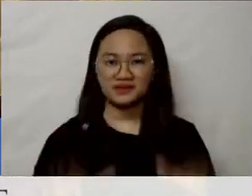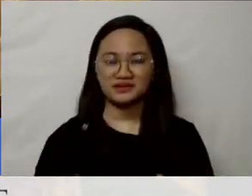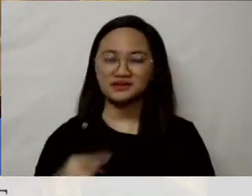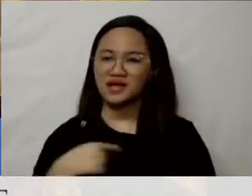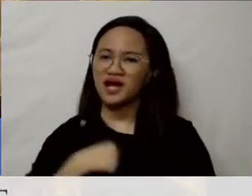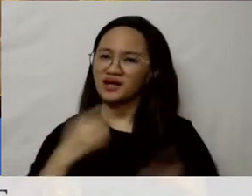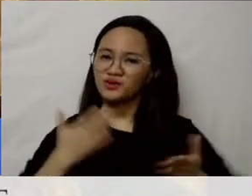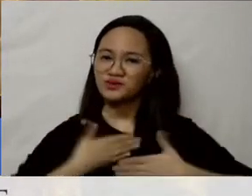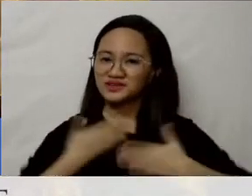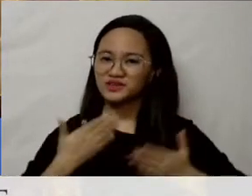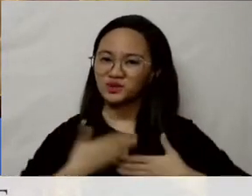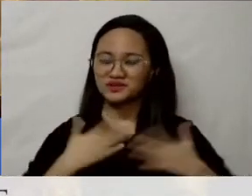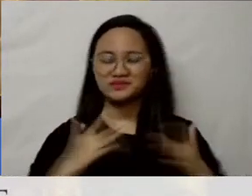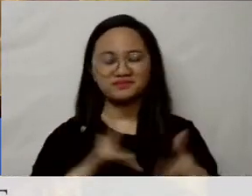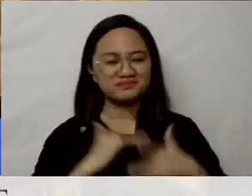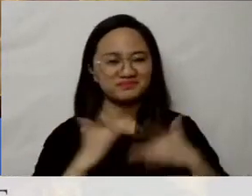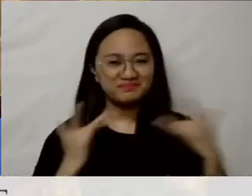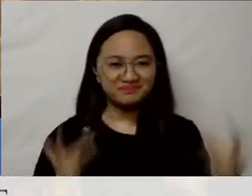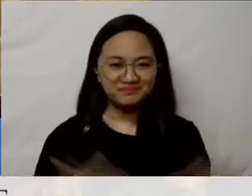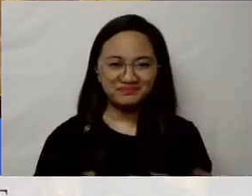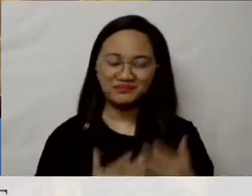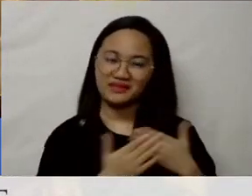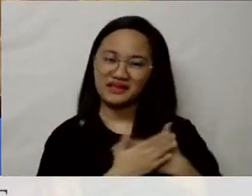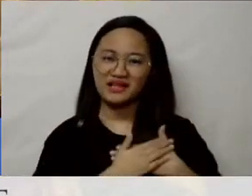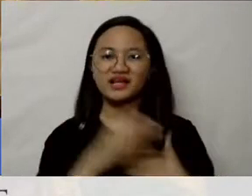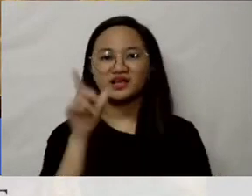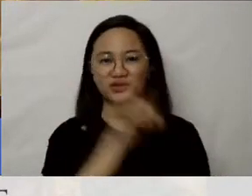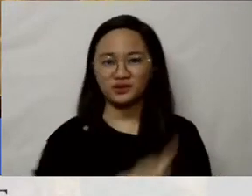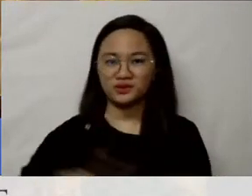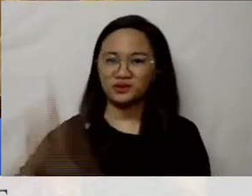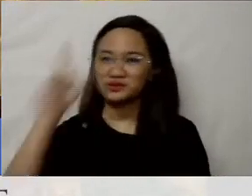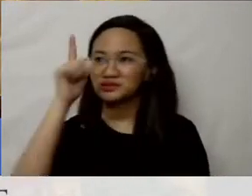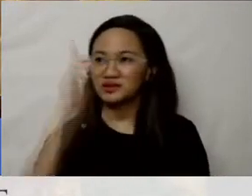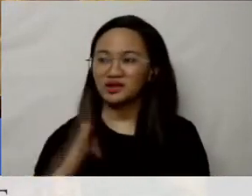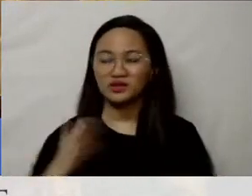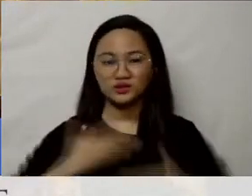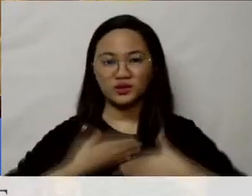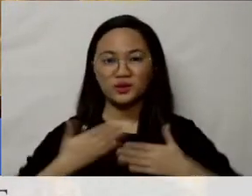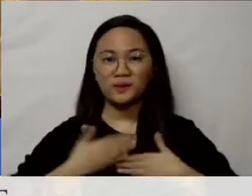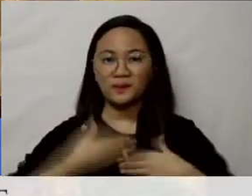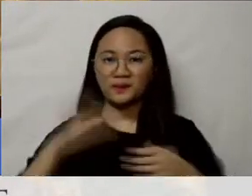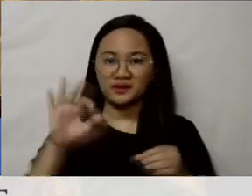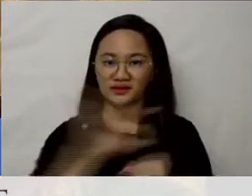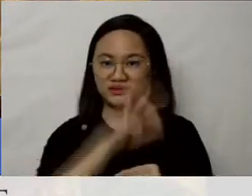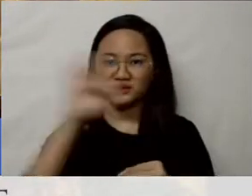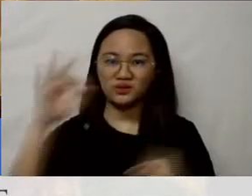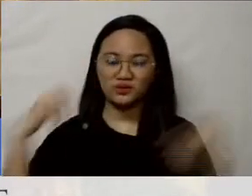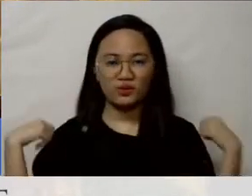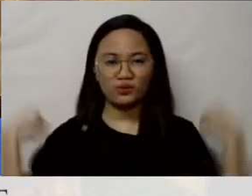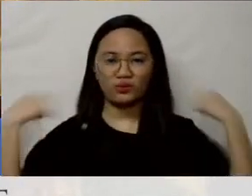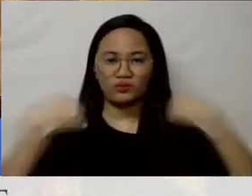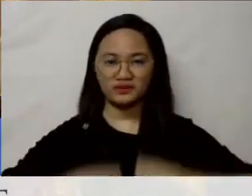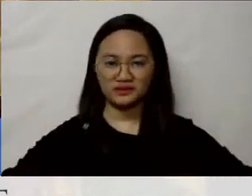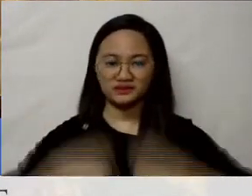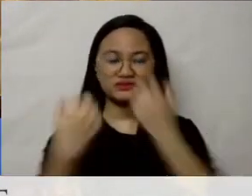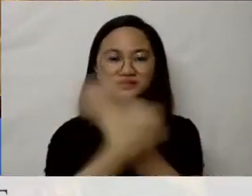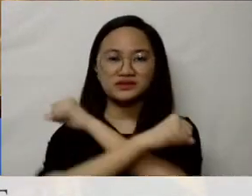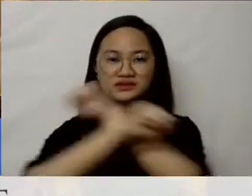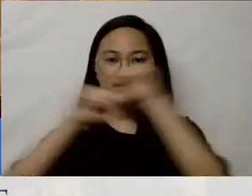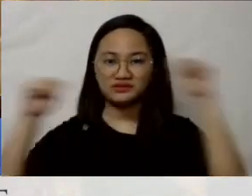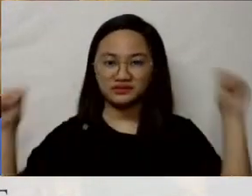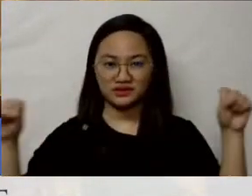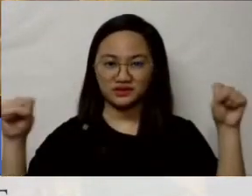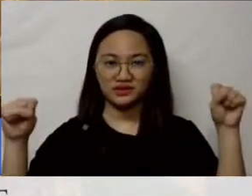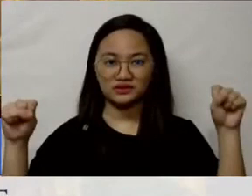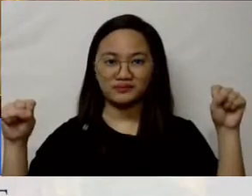in the Lord, in my God is the joy of my soul. For he has clothed me with a robe of salvation and wrapped me in a